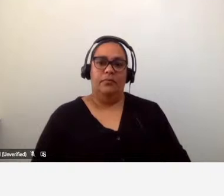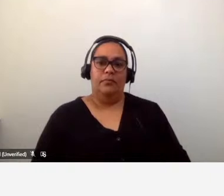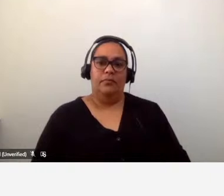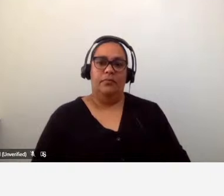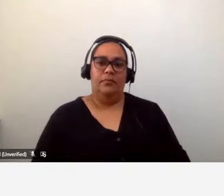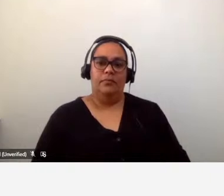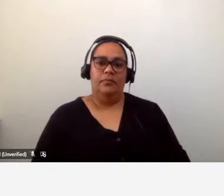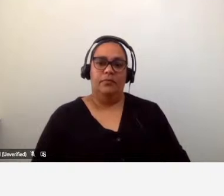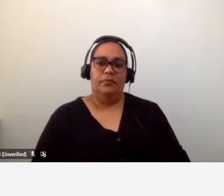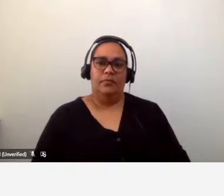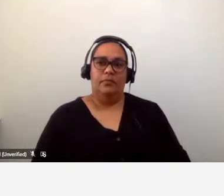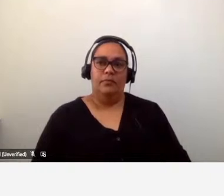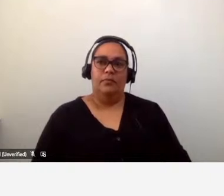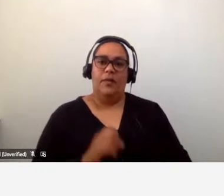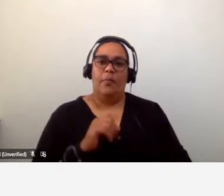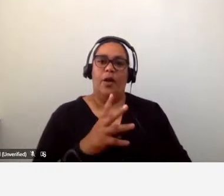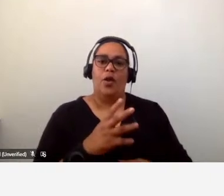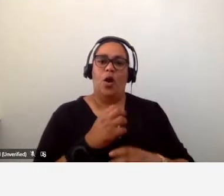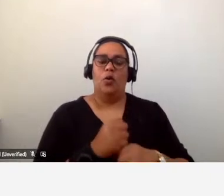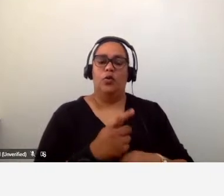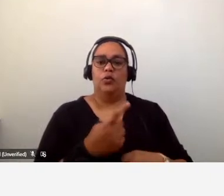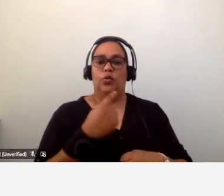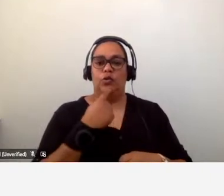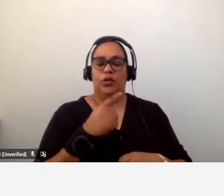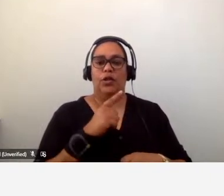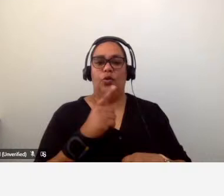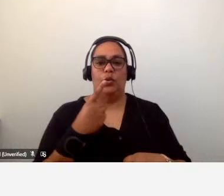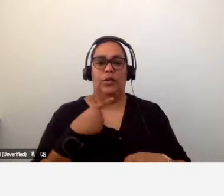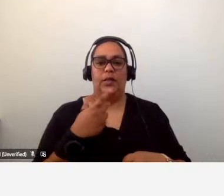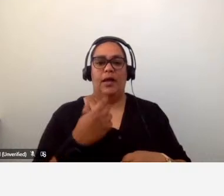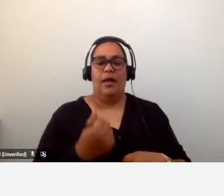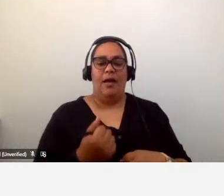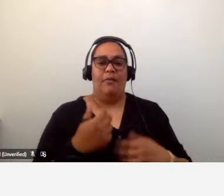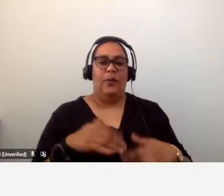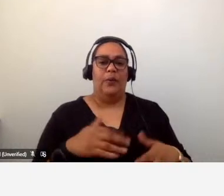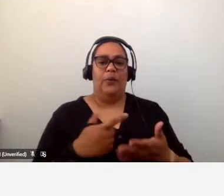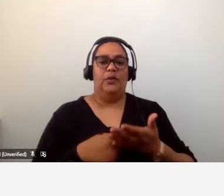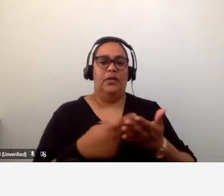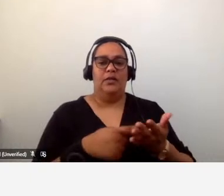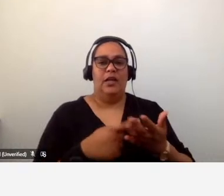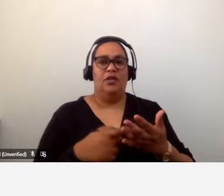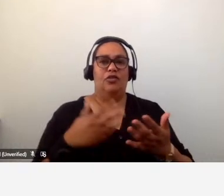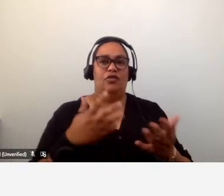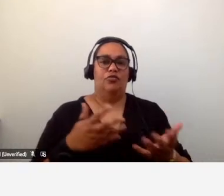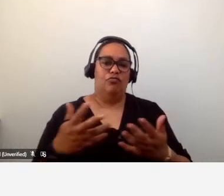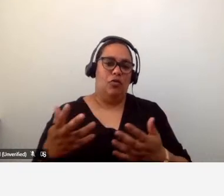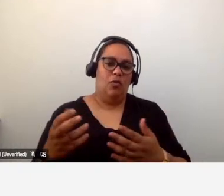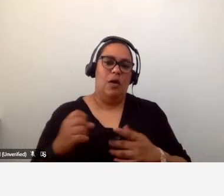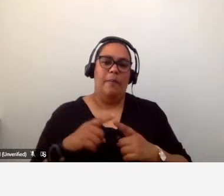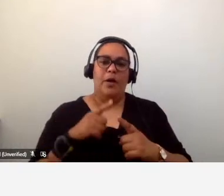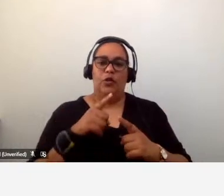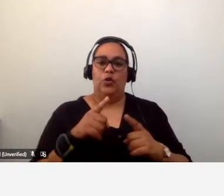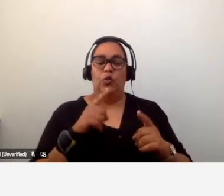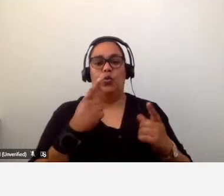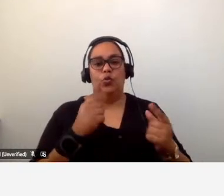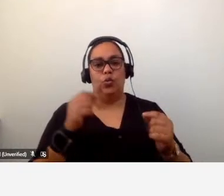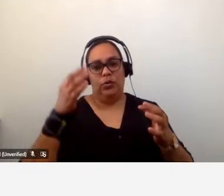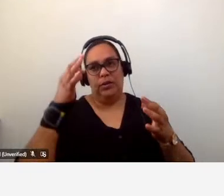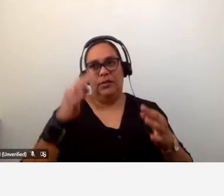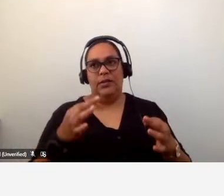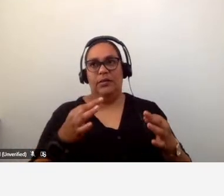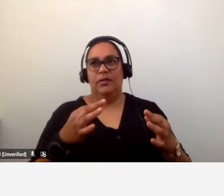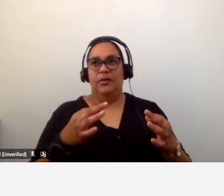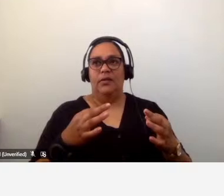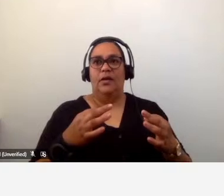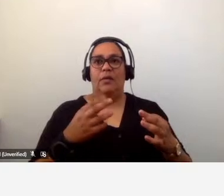Plenary, which you hosted, you claim to have had robust discussions and so on, and that you took decisions and there